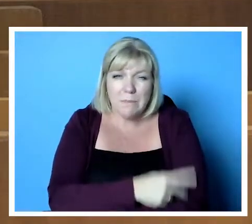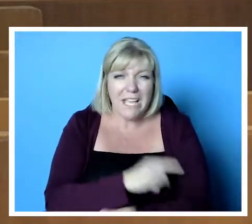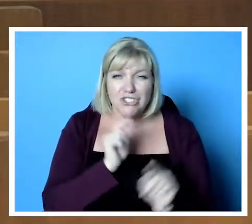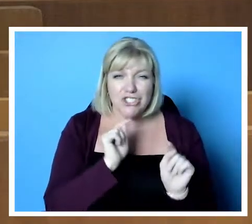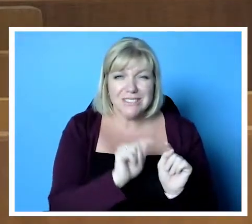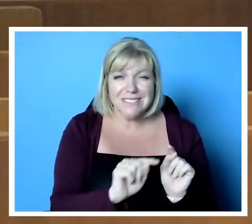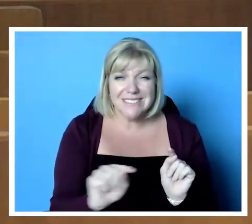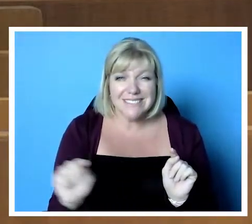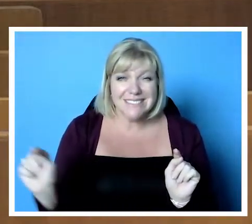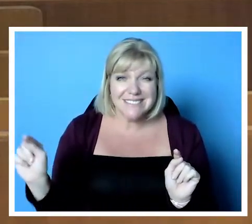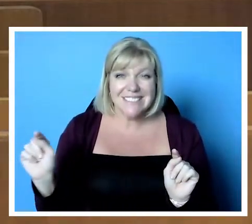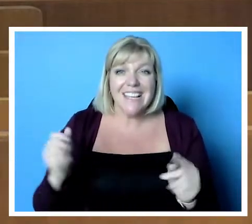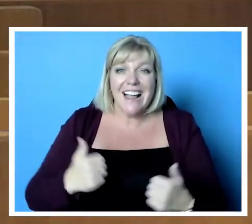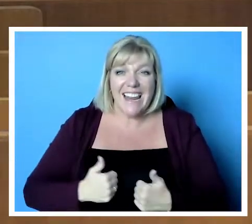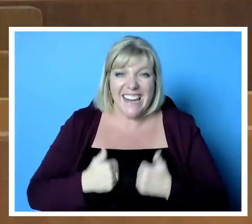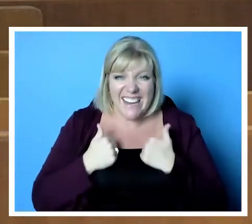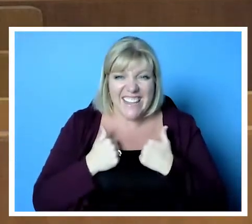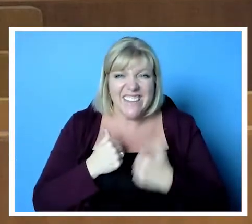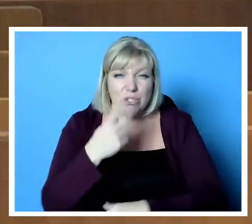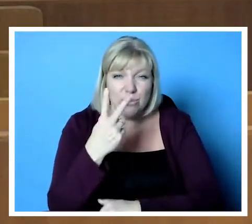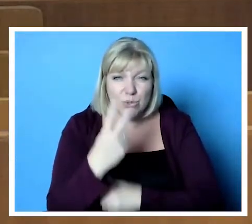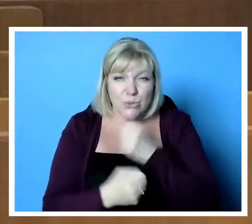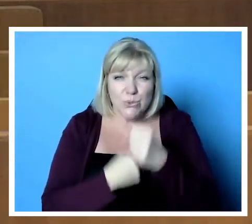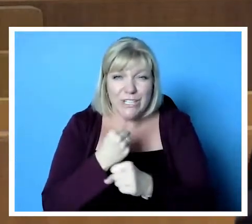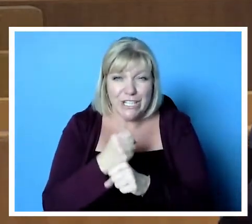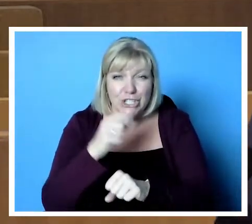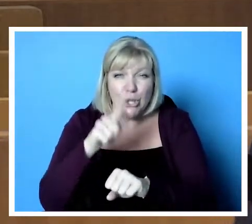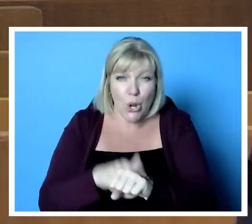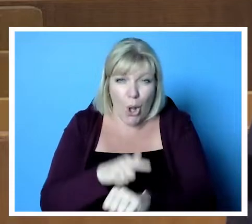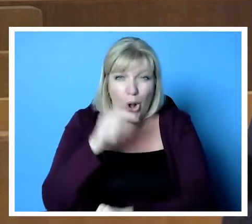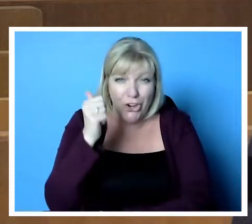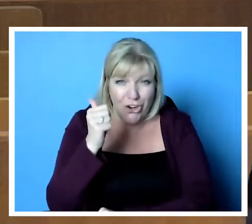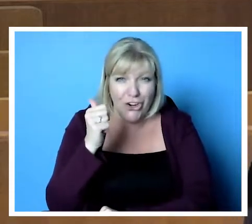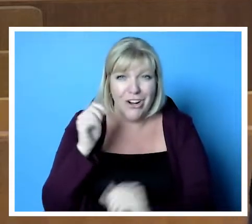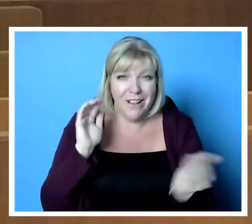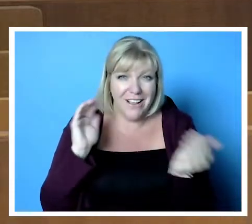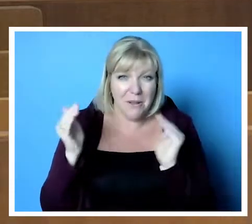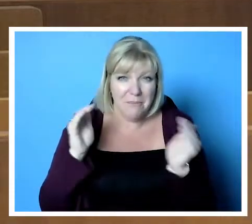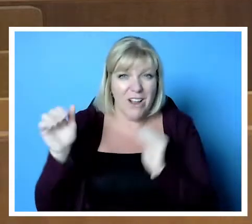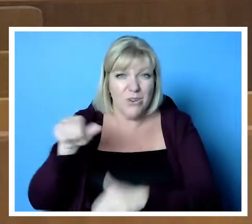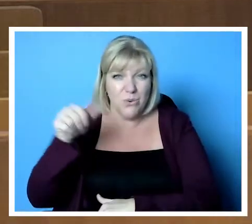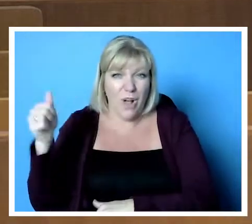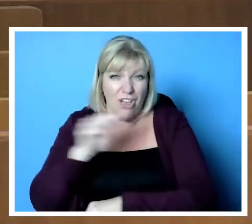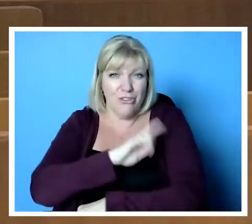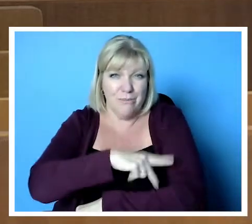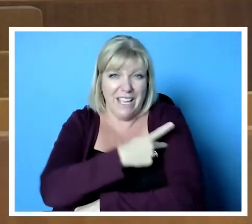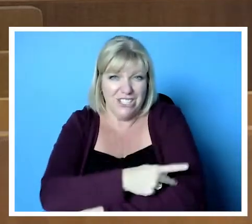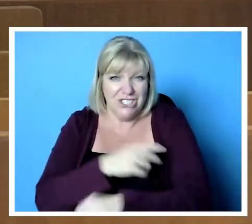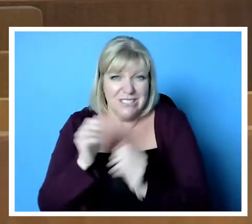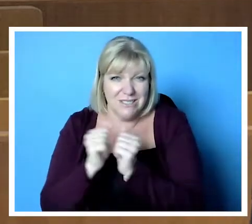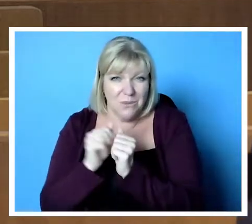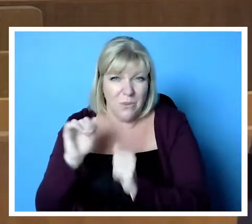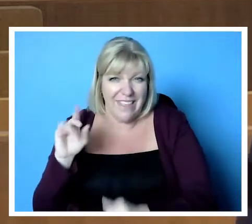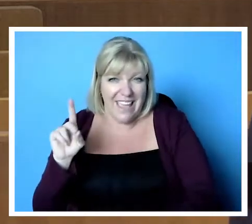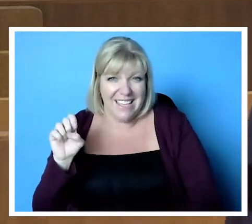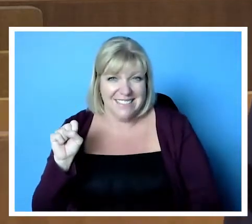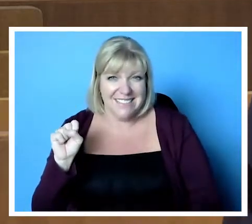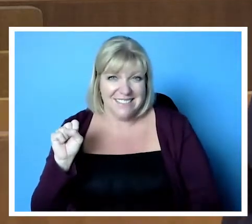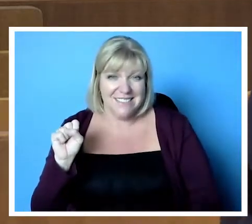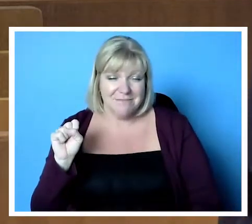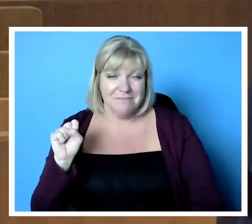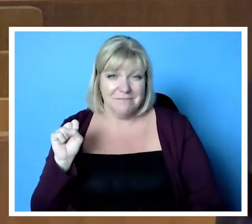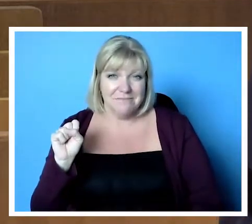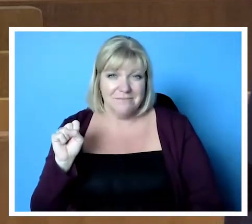lived around 2 years beyond the national average life expectancy for people diagnosed with AIDS at that